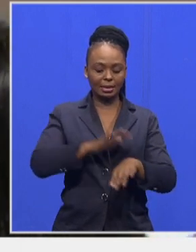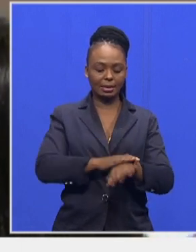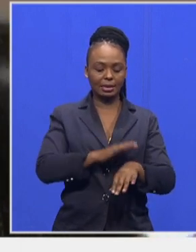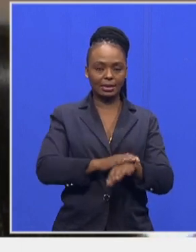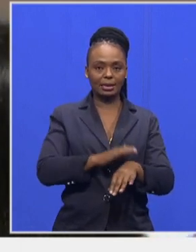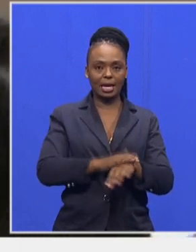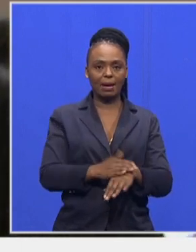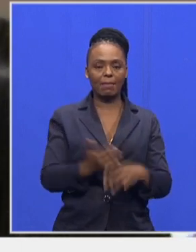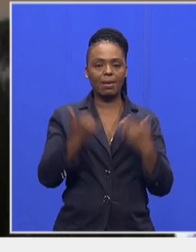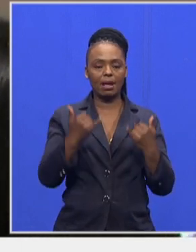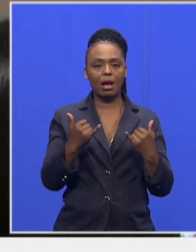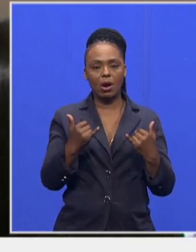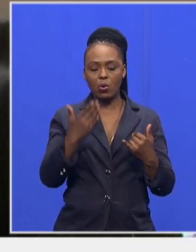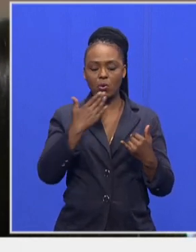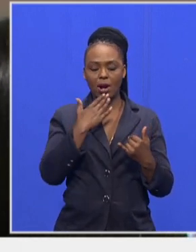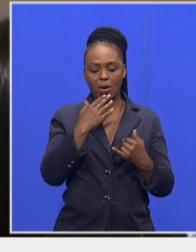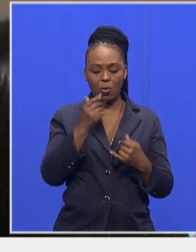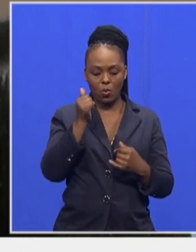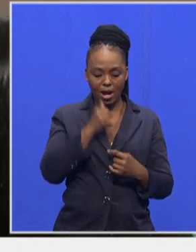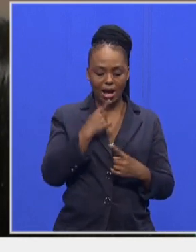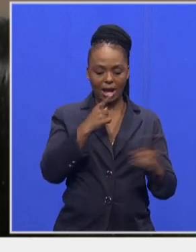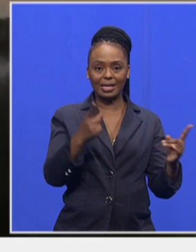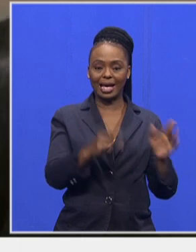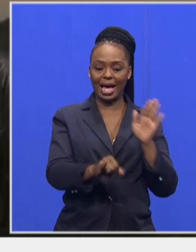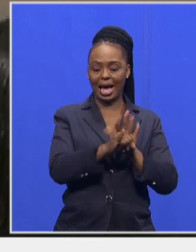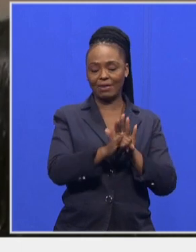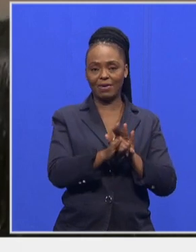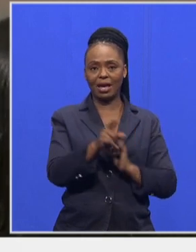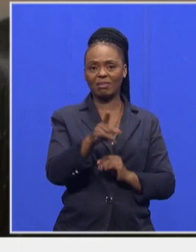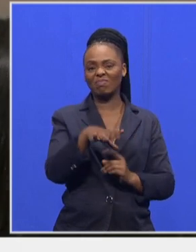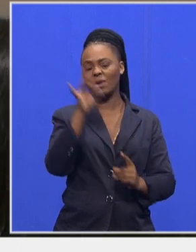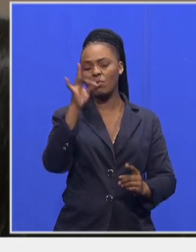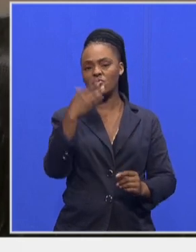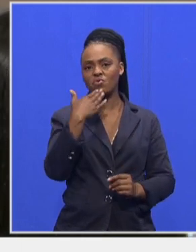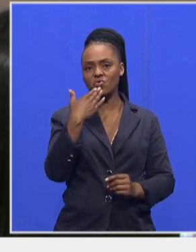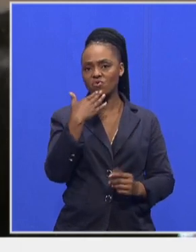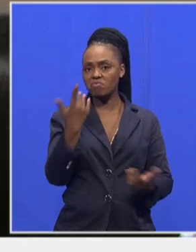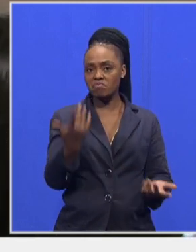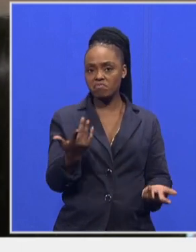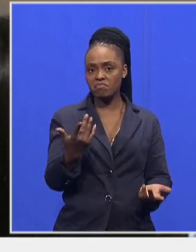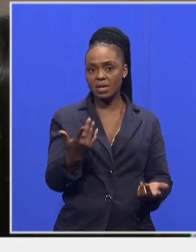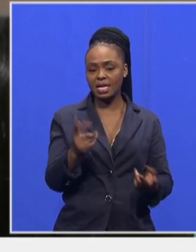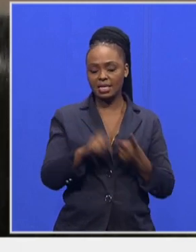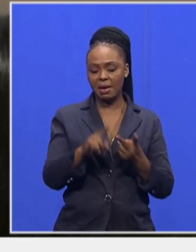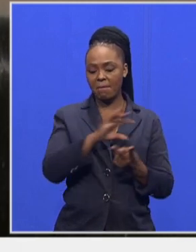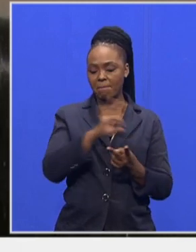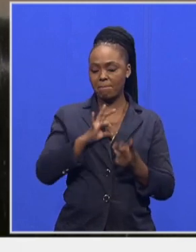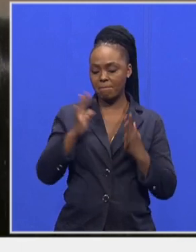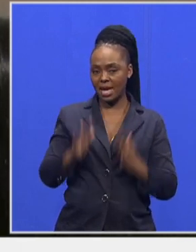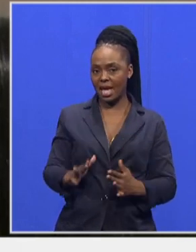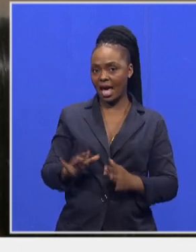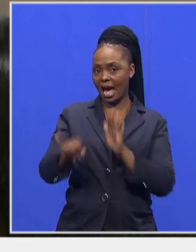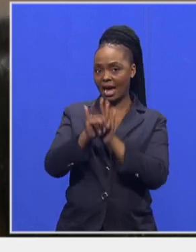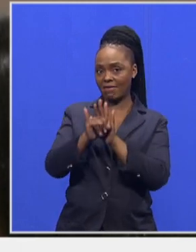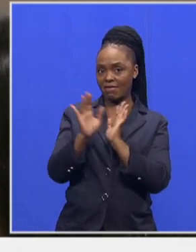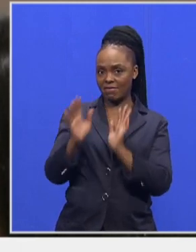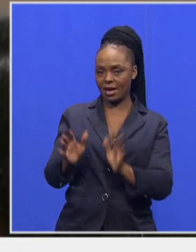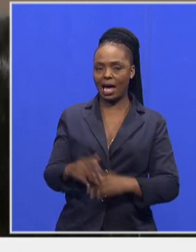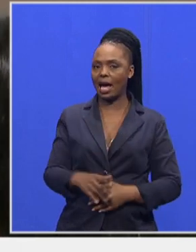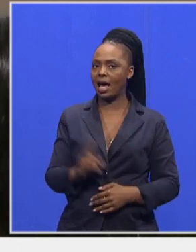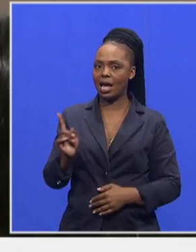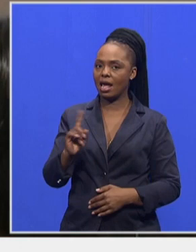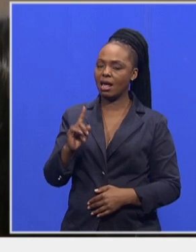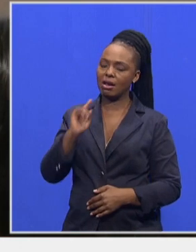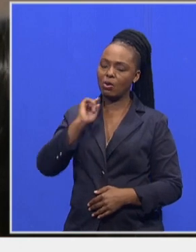of the law. Have you identified who you're going to field as your mayoral candidate? I don't want to lie, not yet. We're